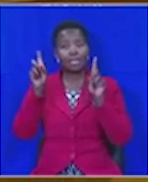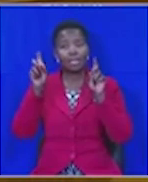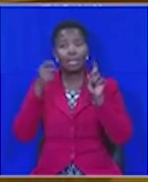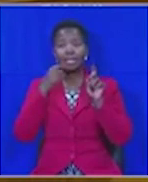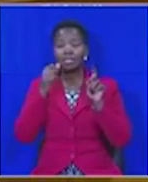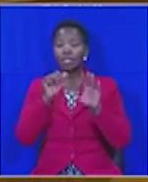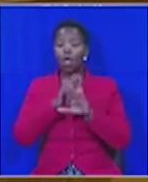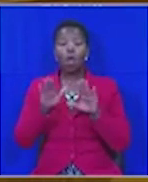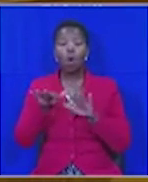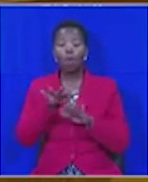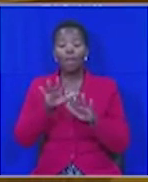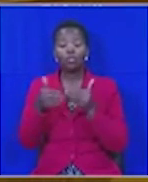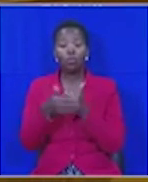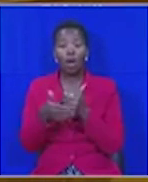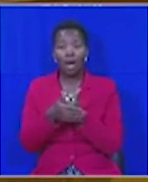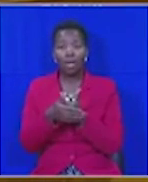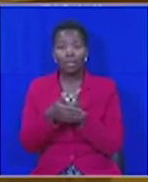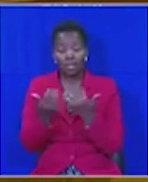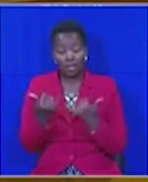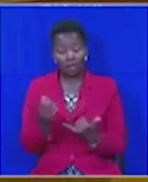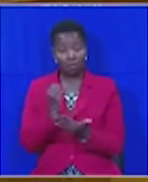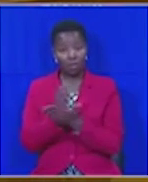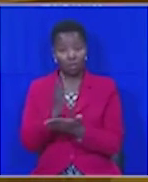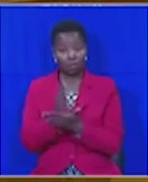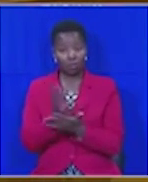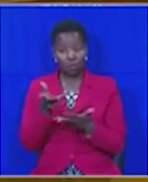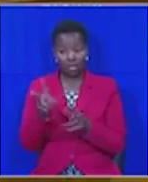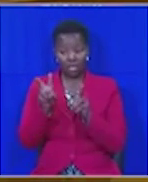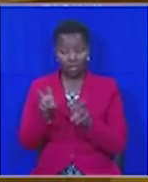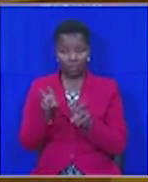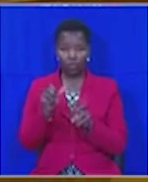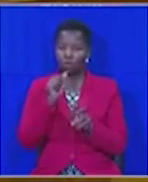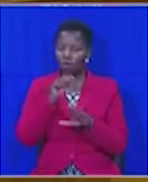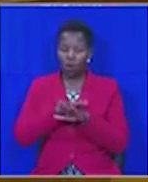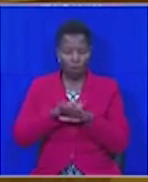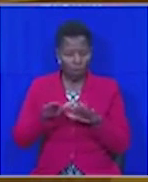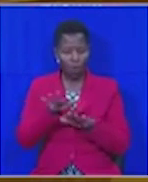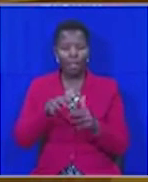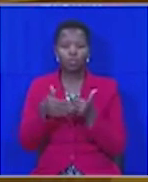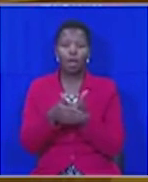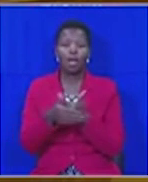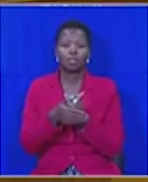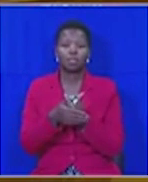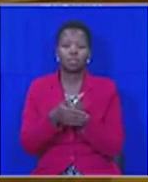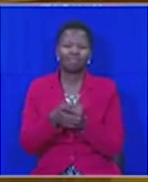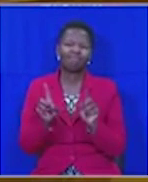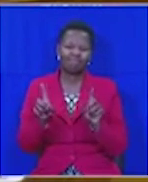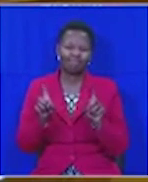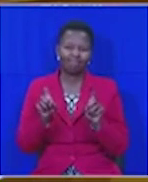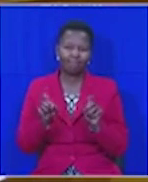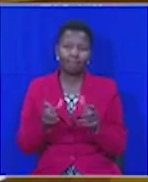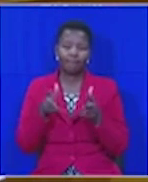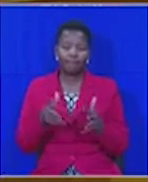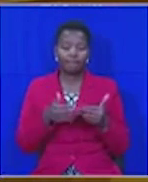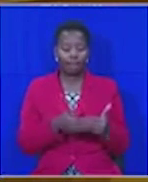to Hide. And what we need to ensure that in matters like this, there is indeed no place to hide. So let me congratulate